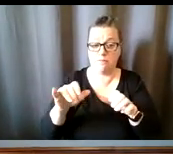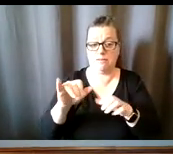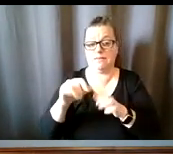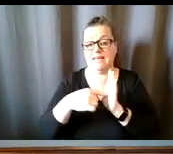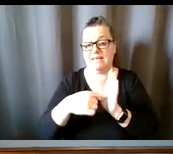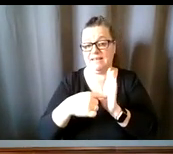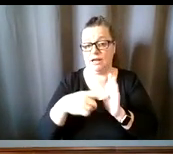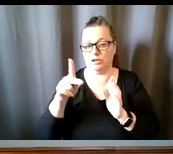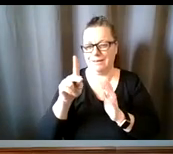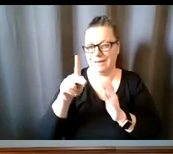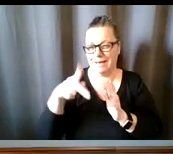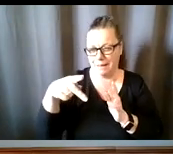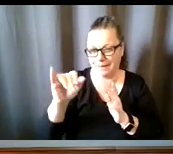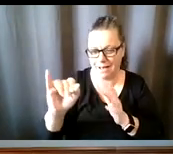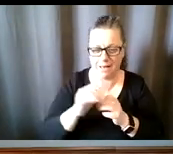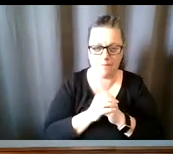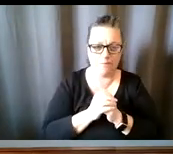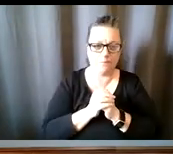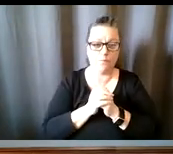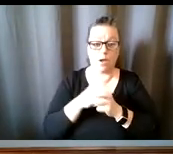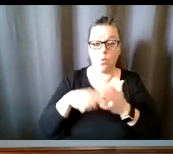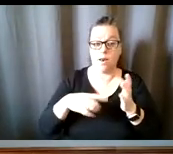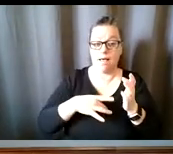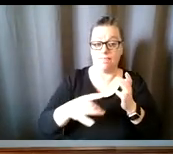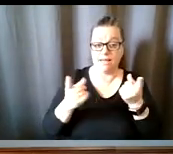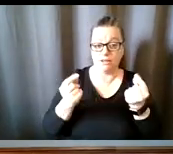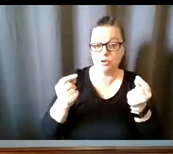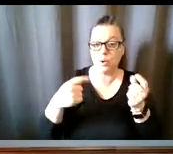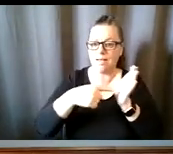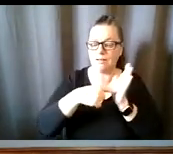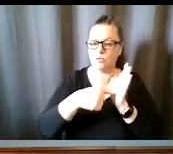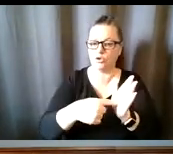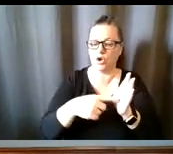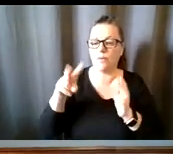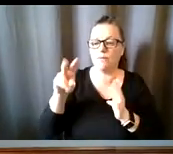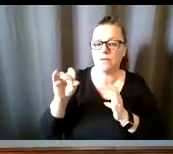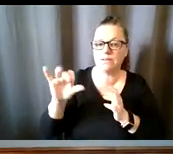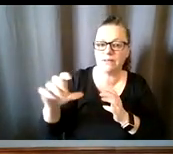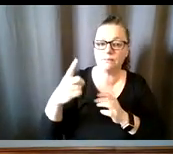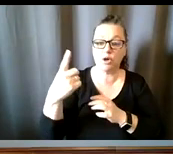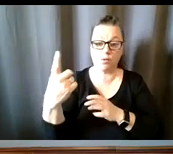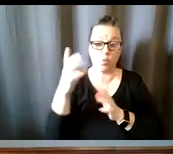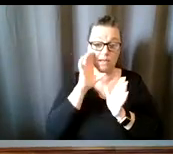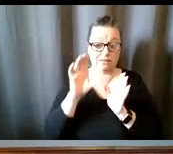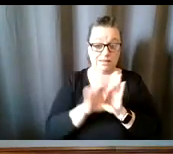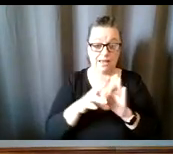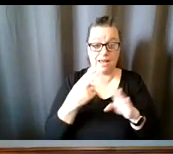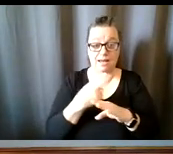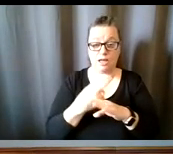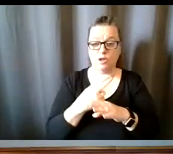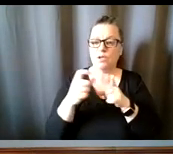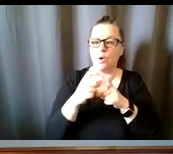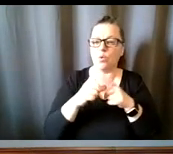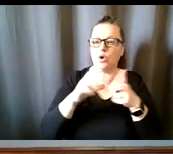state. So what I like to do is I like to show the voice of the customers in one slide, and I use a word cloud. And this is